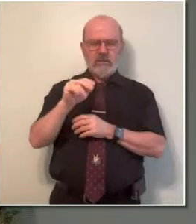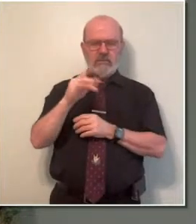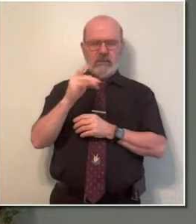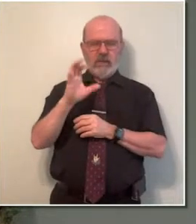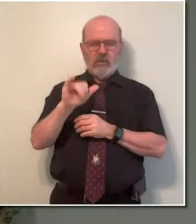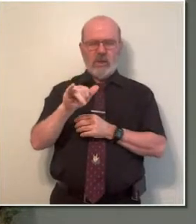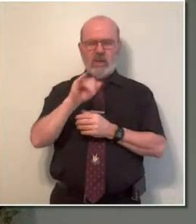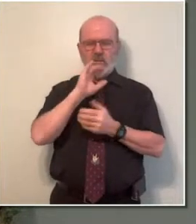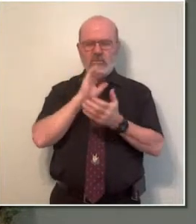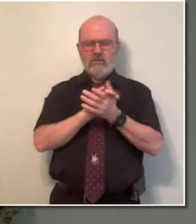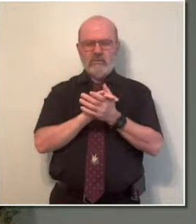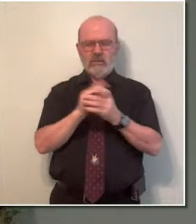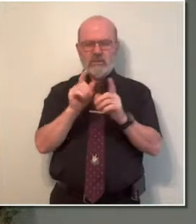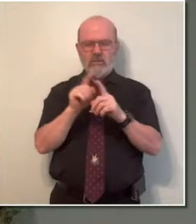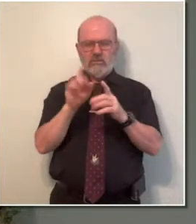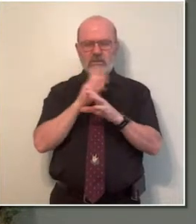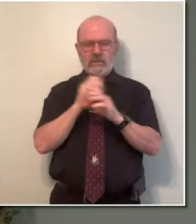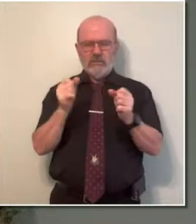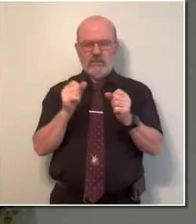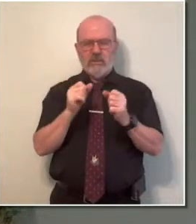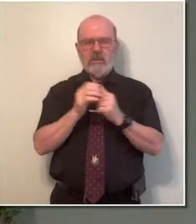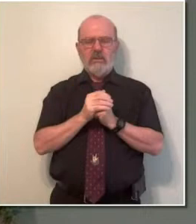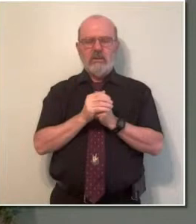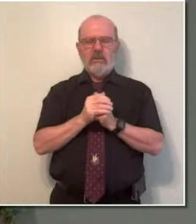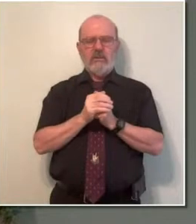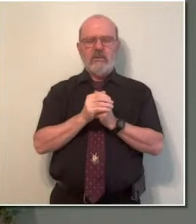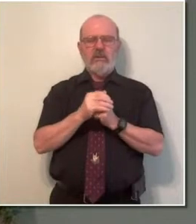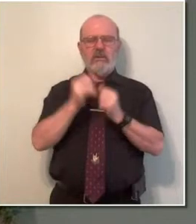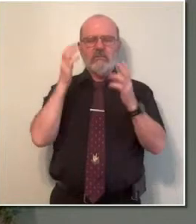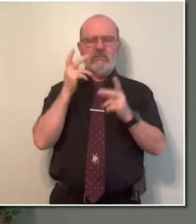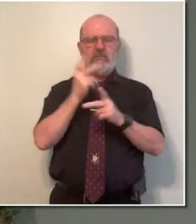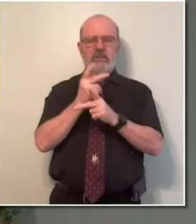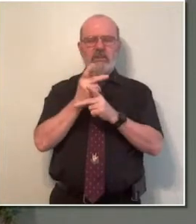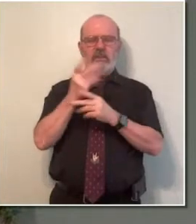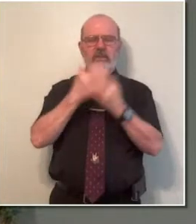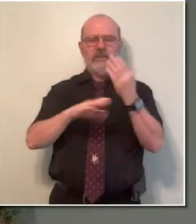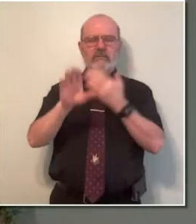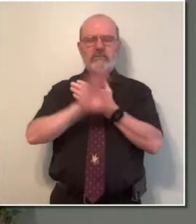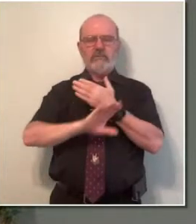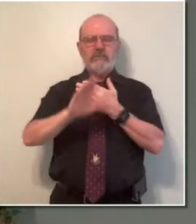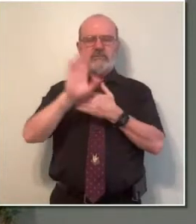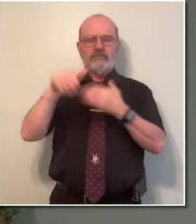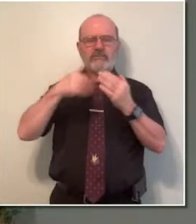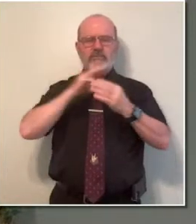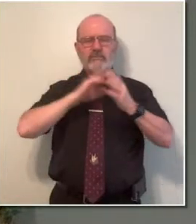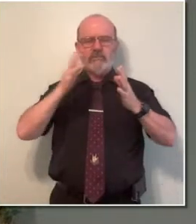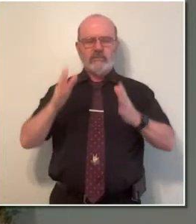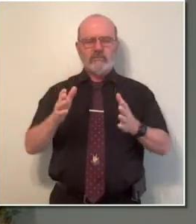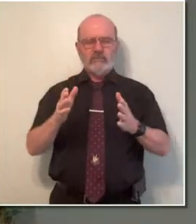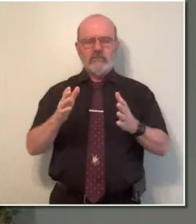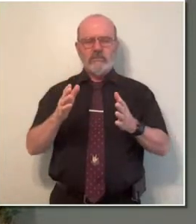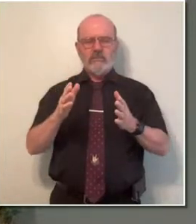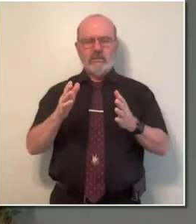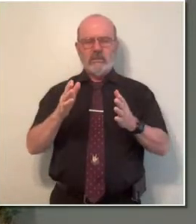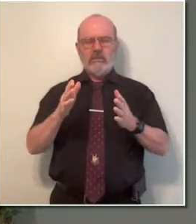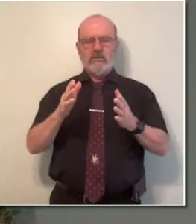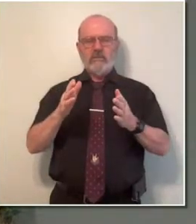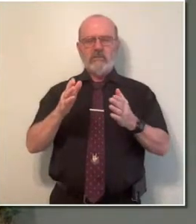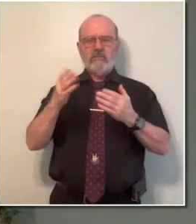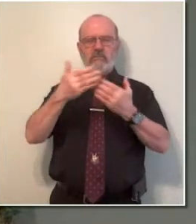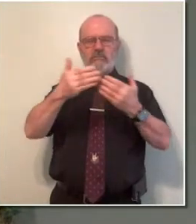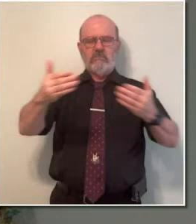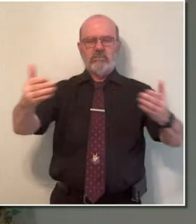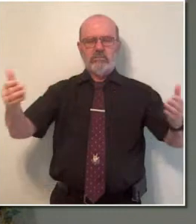that they too would be saved. Father, keep your hand of protection, we pray, upon all of our missionaries. Put a hedge of protection around